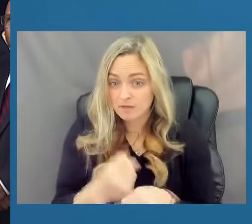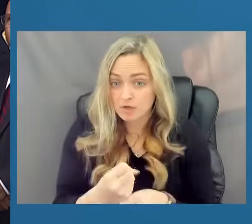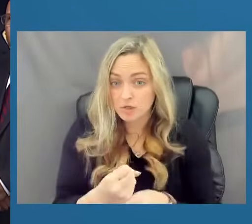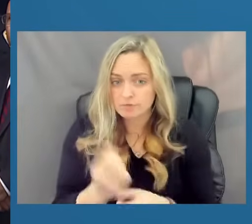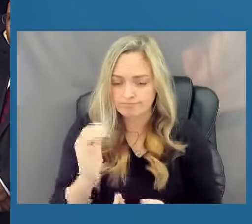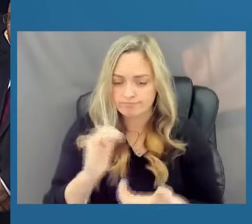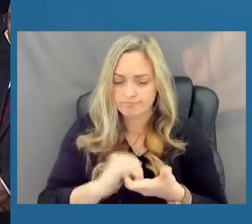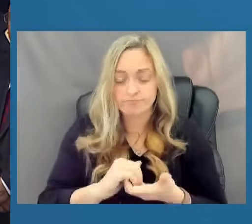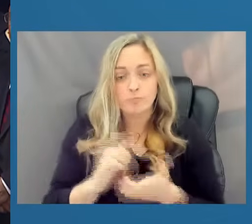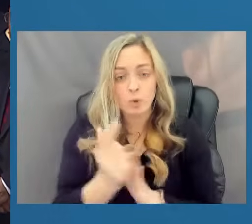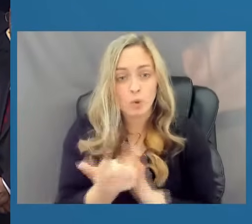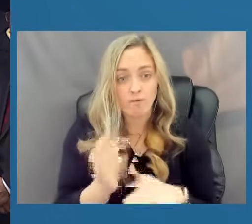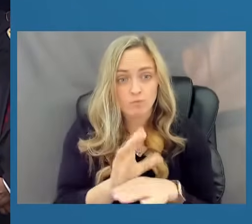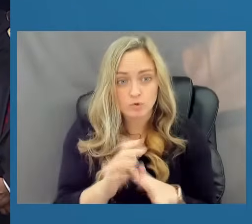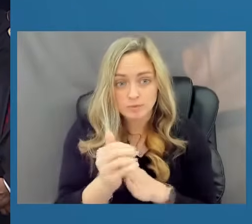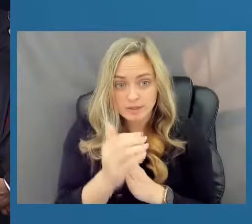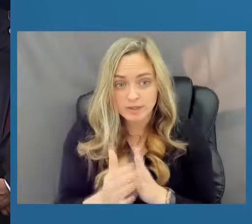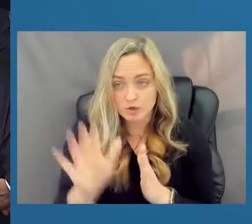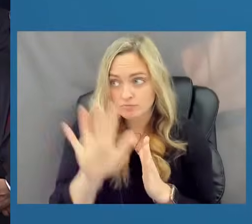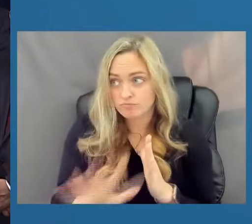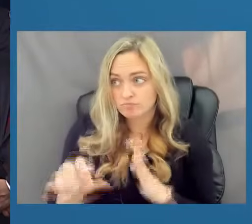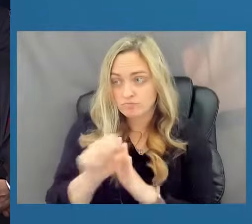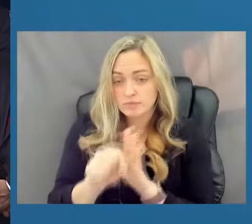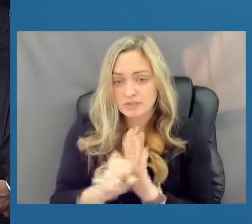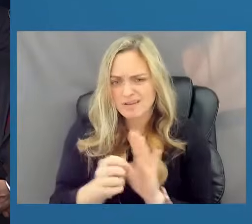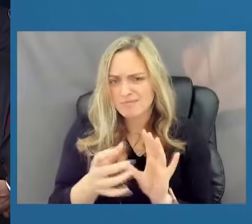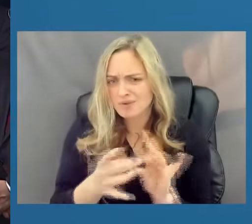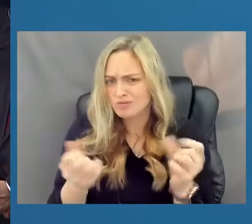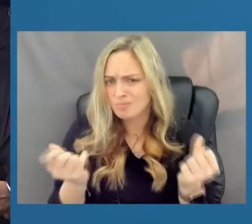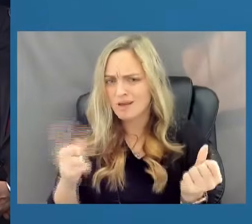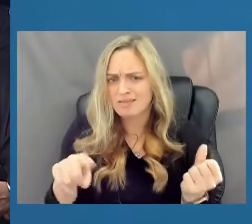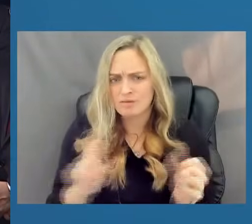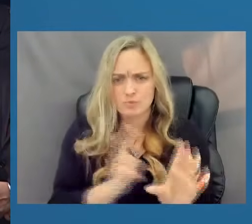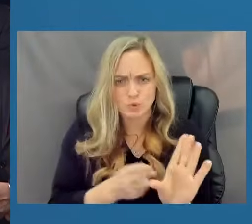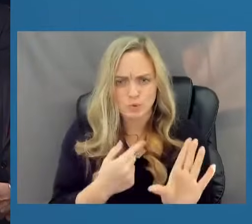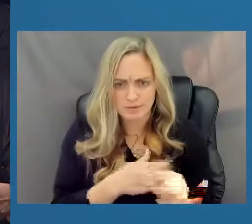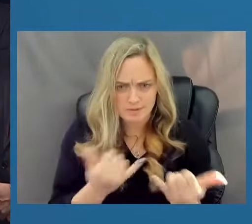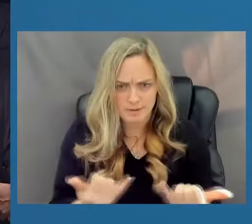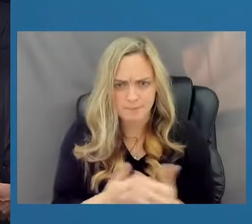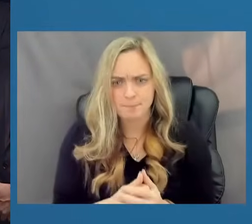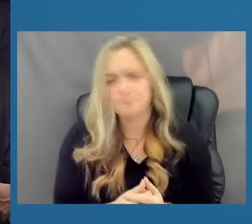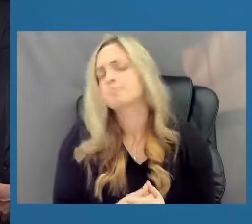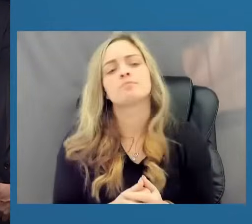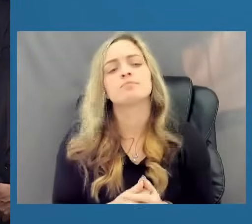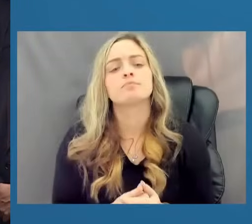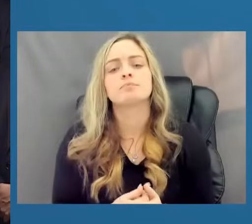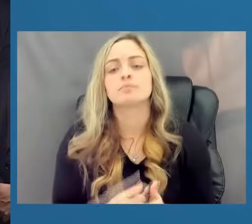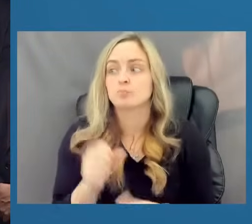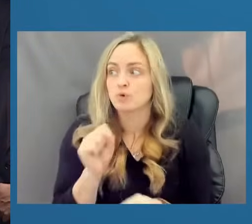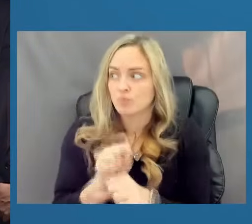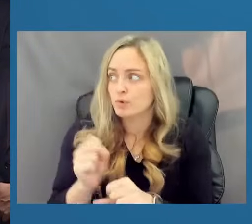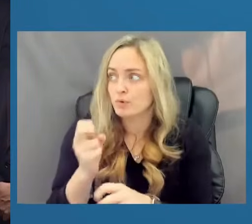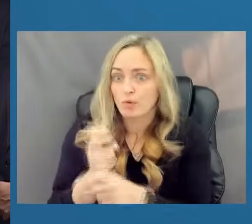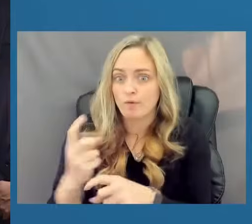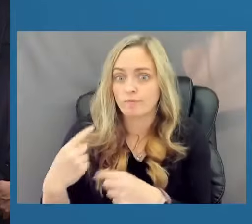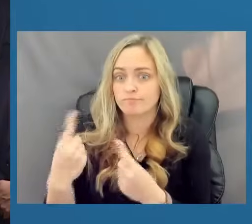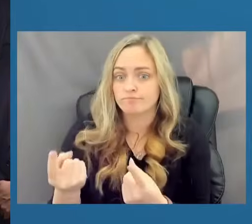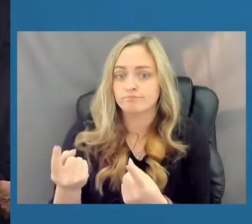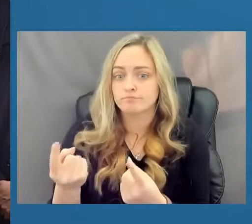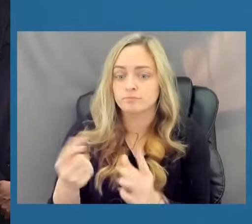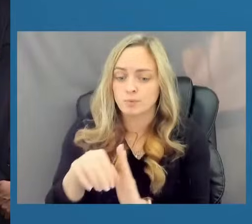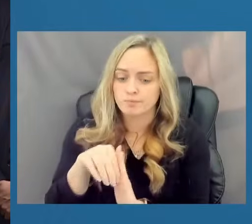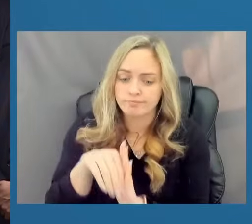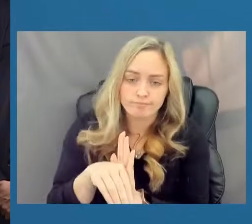law enforcement leaders across the state. As I mentioned, many of them are joining us here today. We've worked hard to drive down